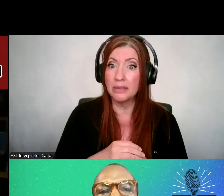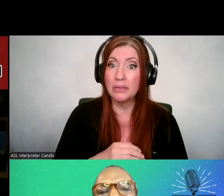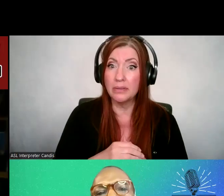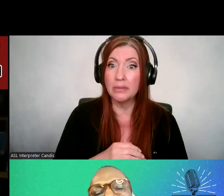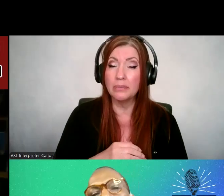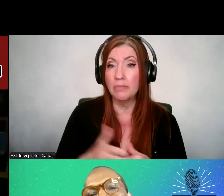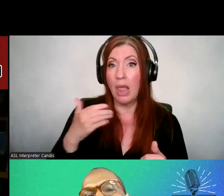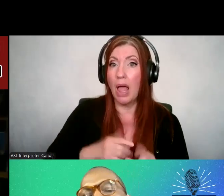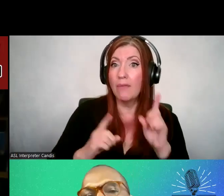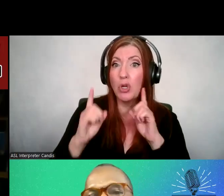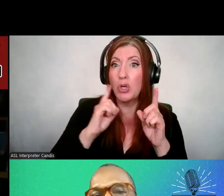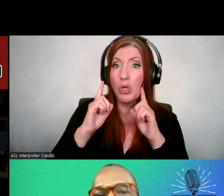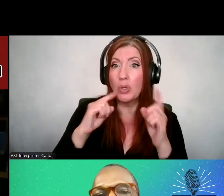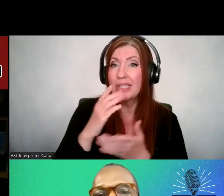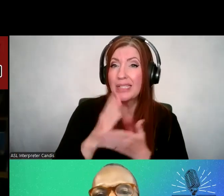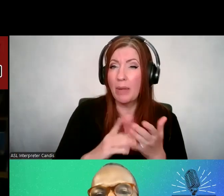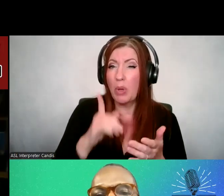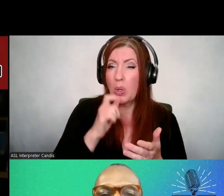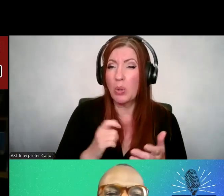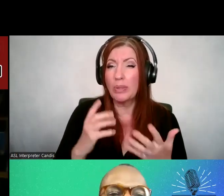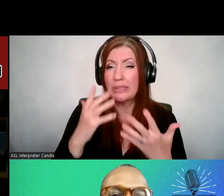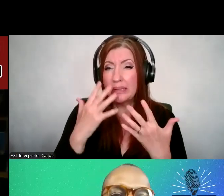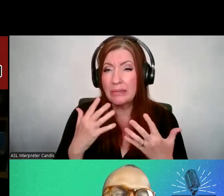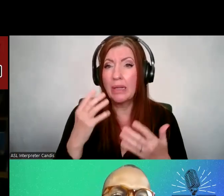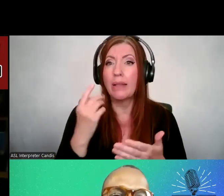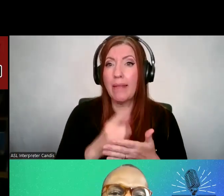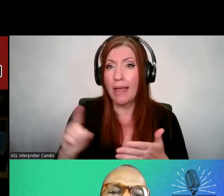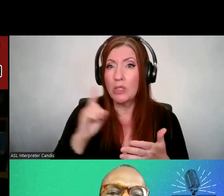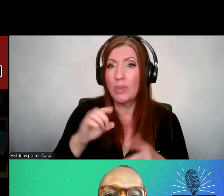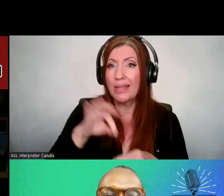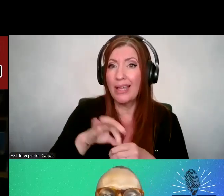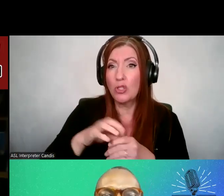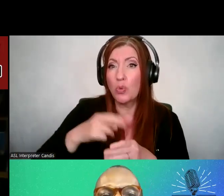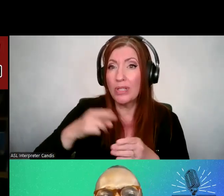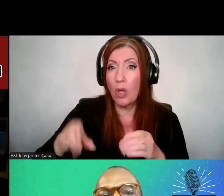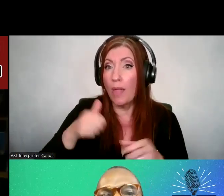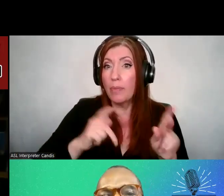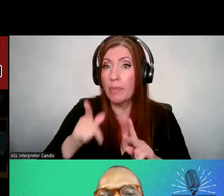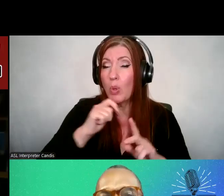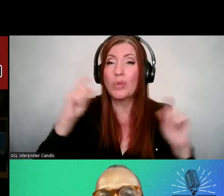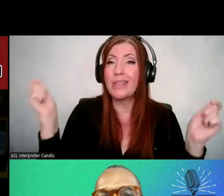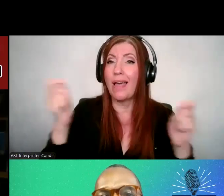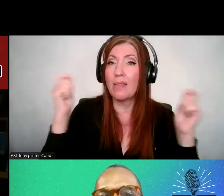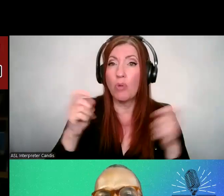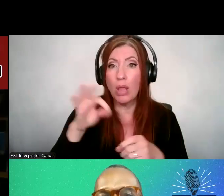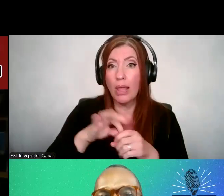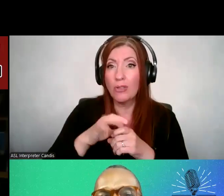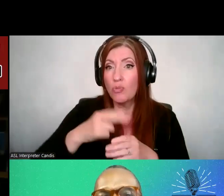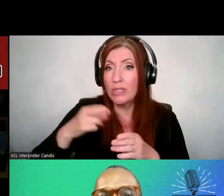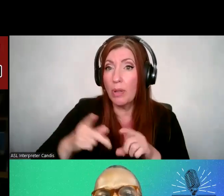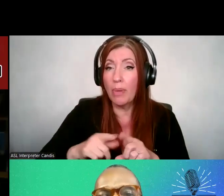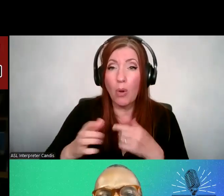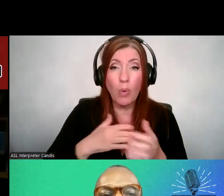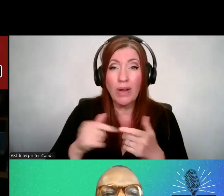I have heard some who lament last week's election results and others who celebrate. Whatever your position, the fact